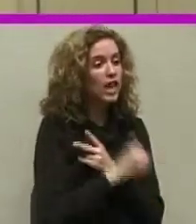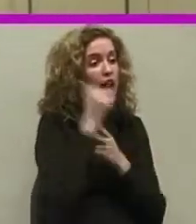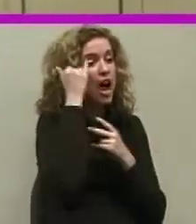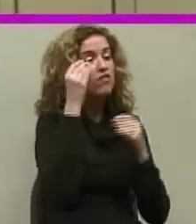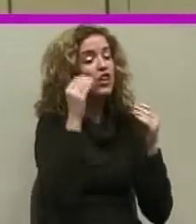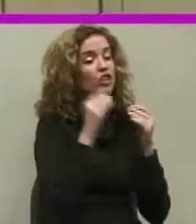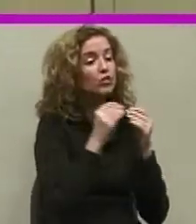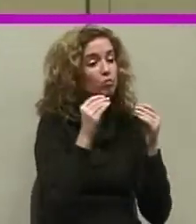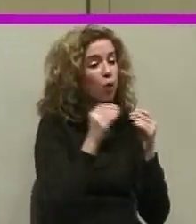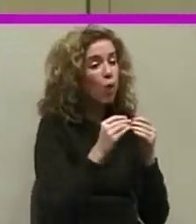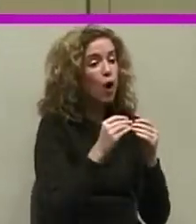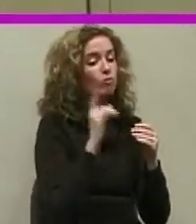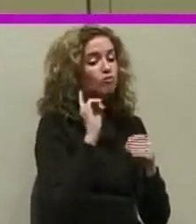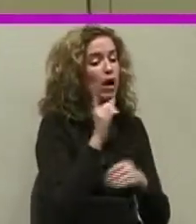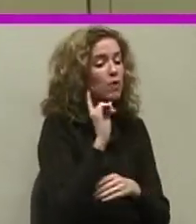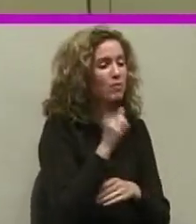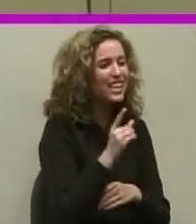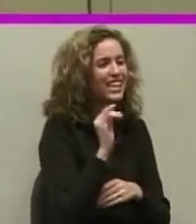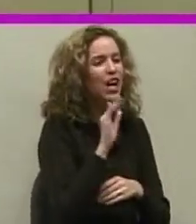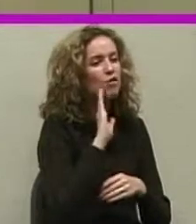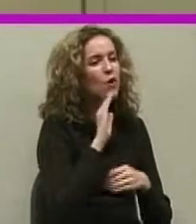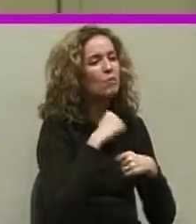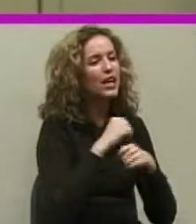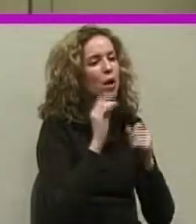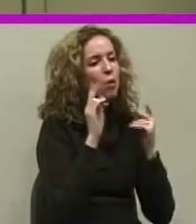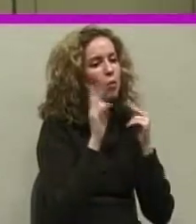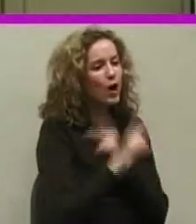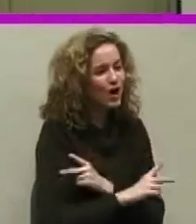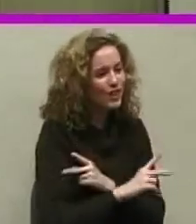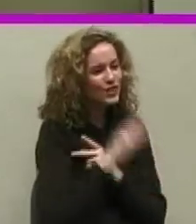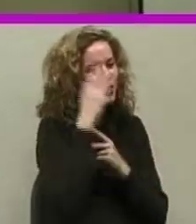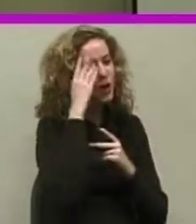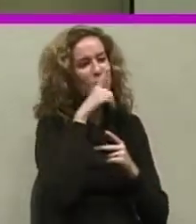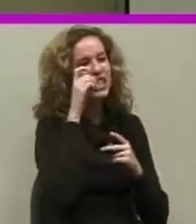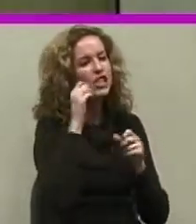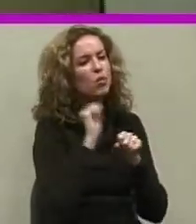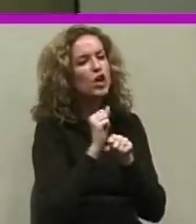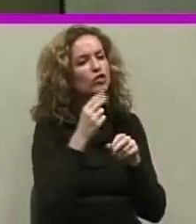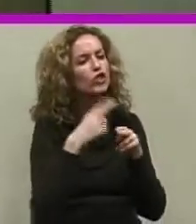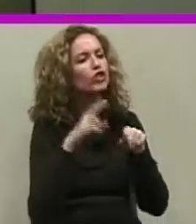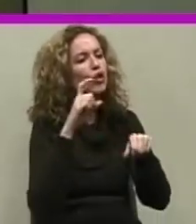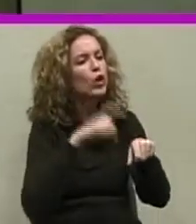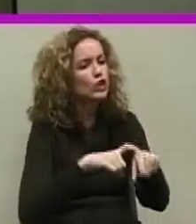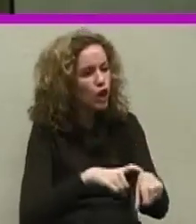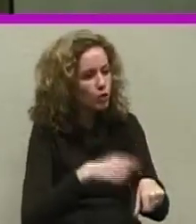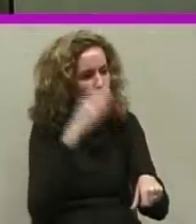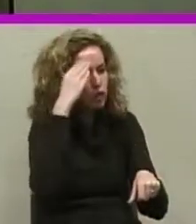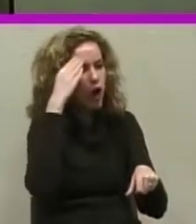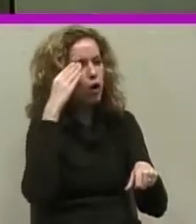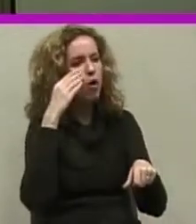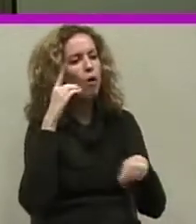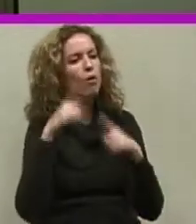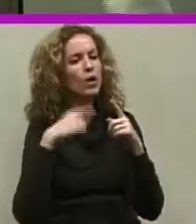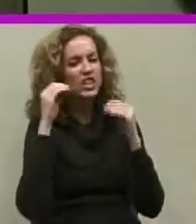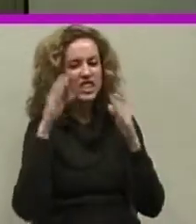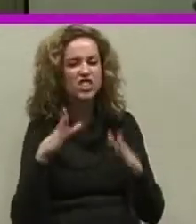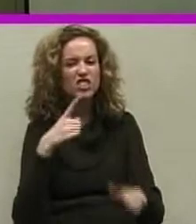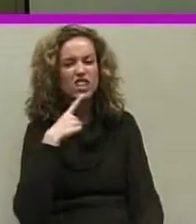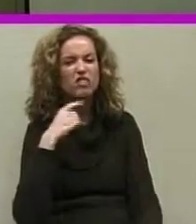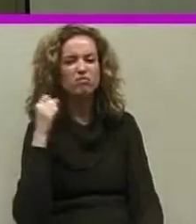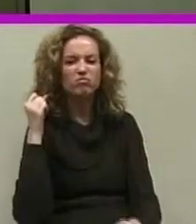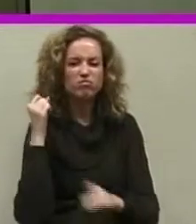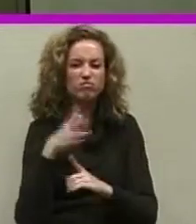in the spring, because reprimand is one of these sick little things that work for the short term. Jill, sit up! And she sits up, and I think, God's